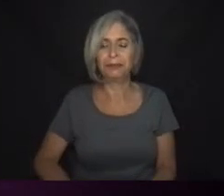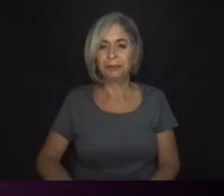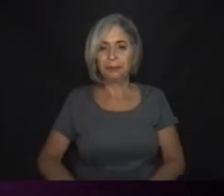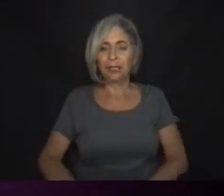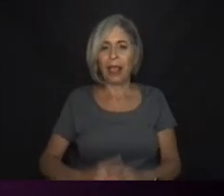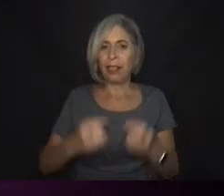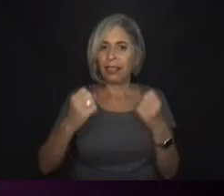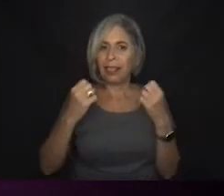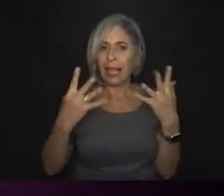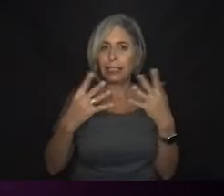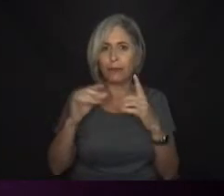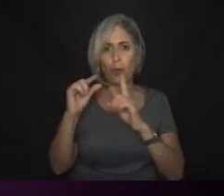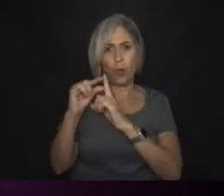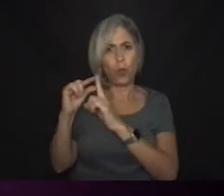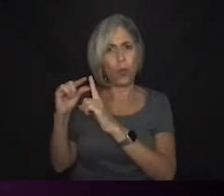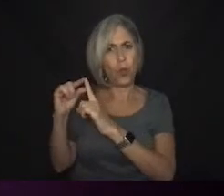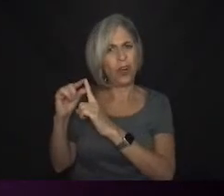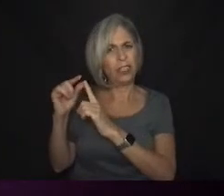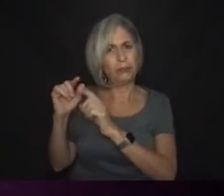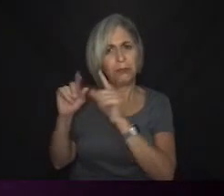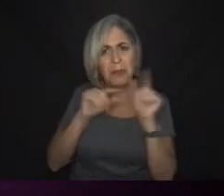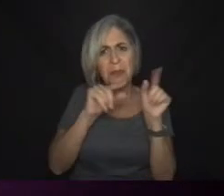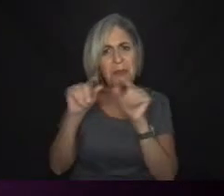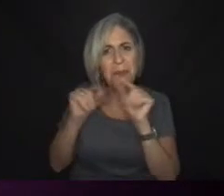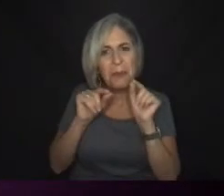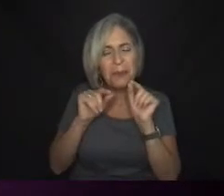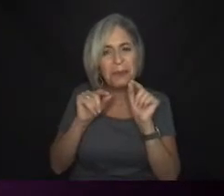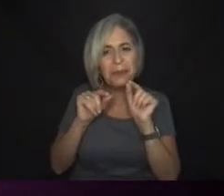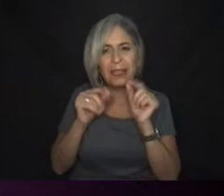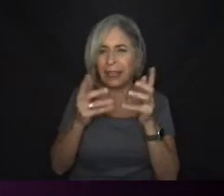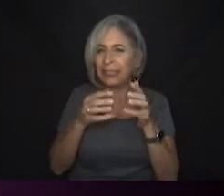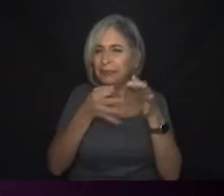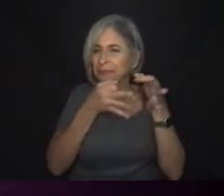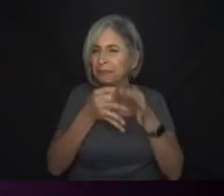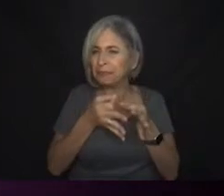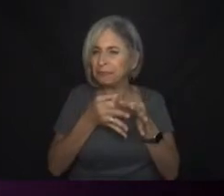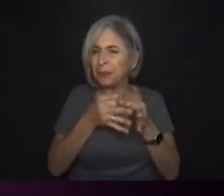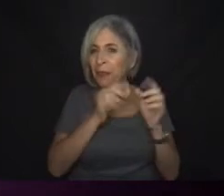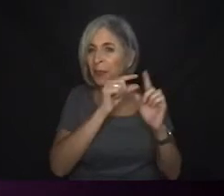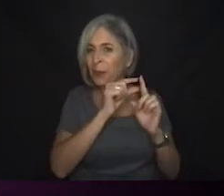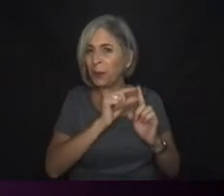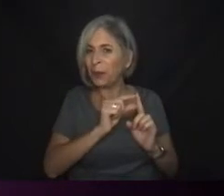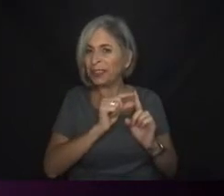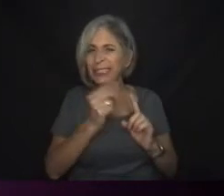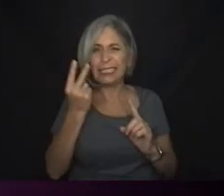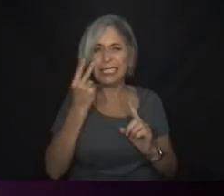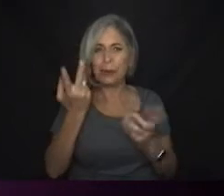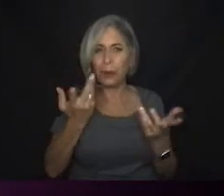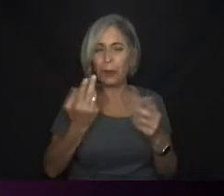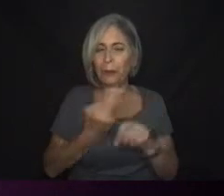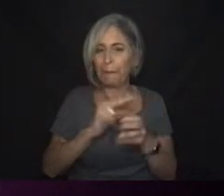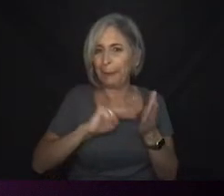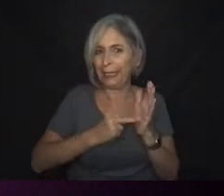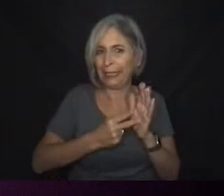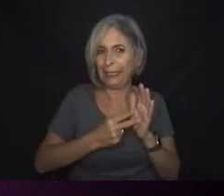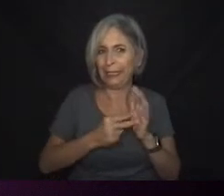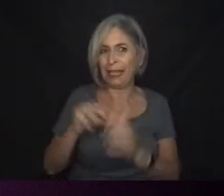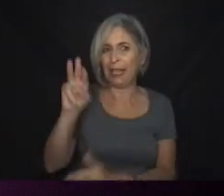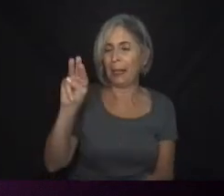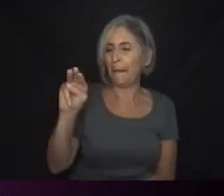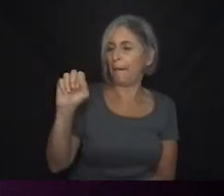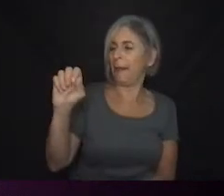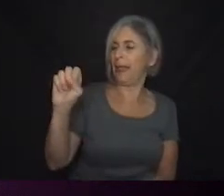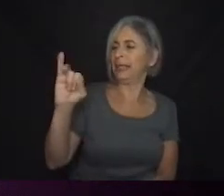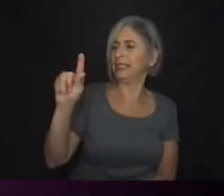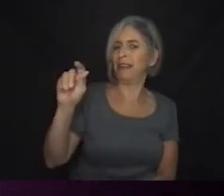There's a lot of buzzwords here, so I suggest let's just dissect this a little bit and see what we actually mean with this. What do we mean by